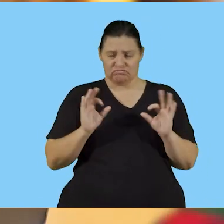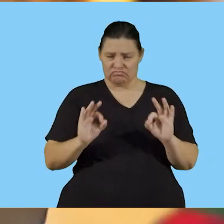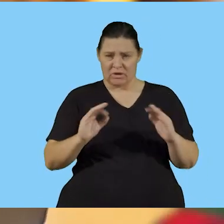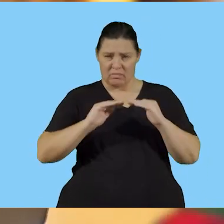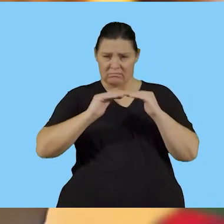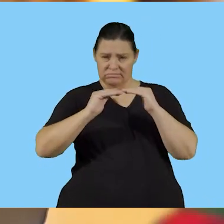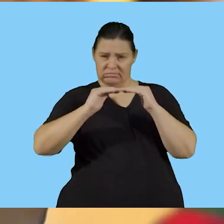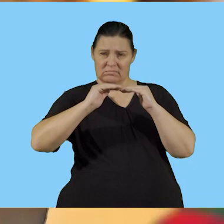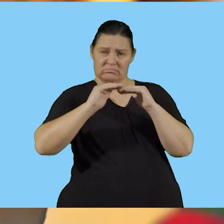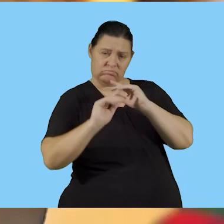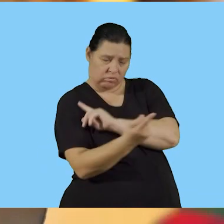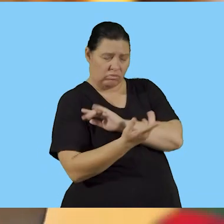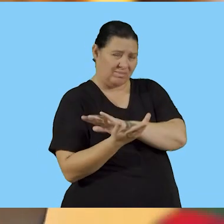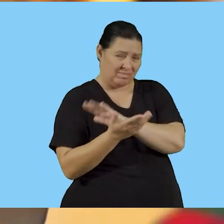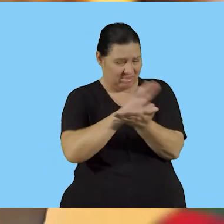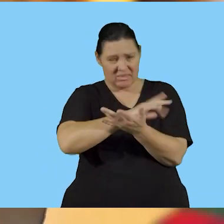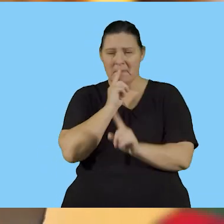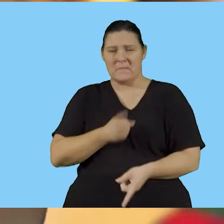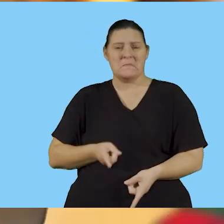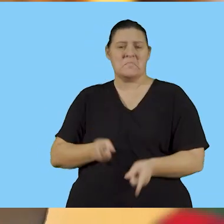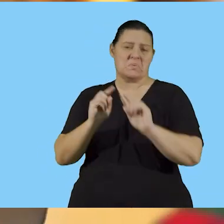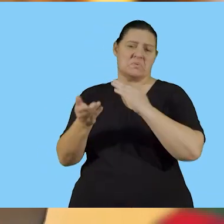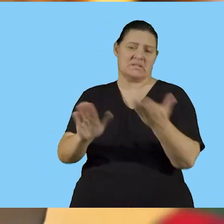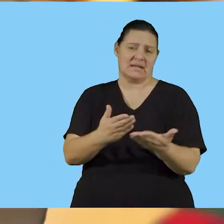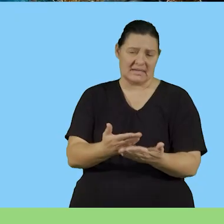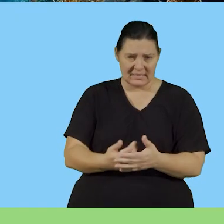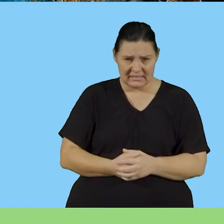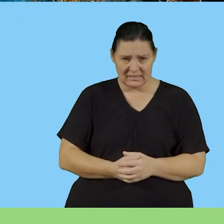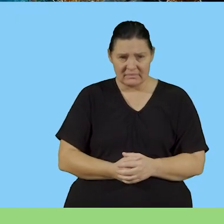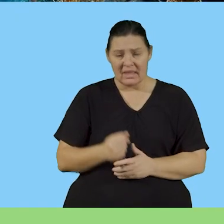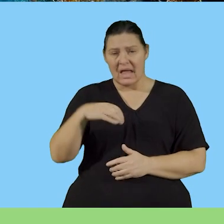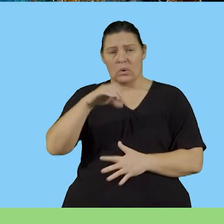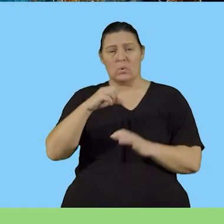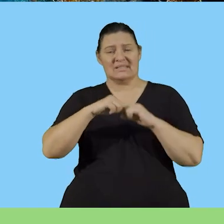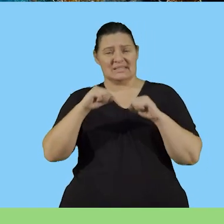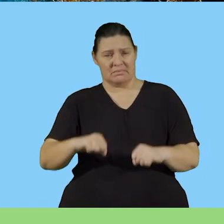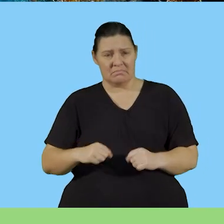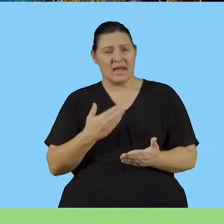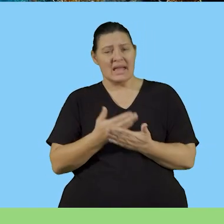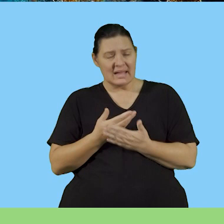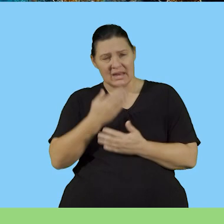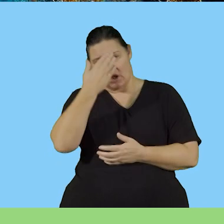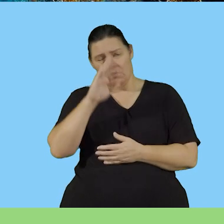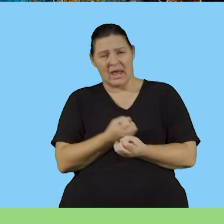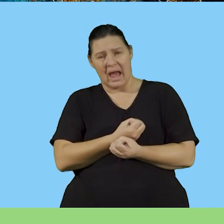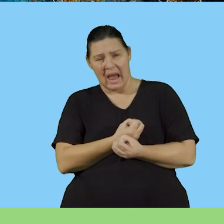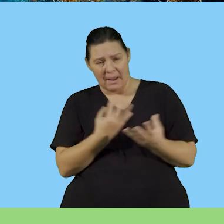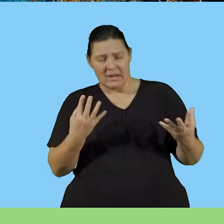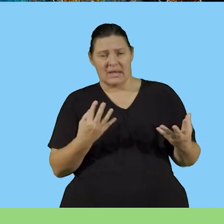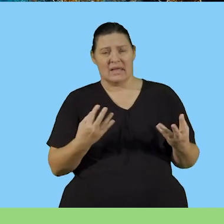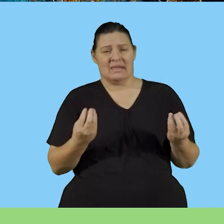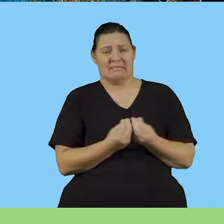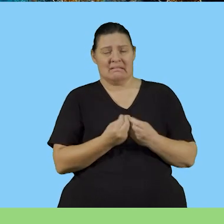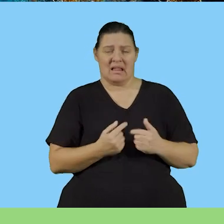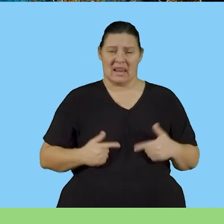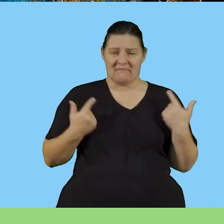then all of these organisms could be in danger. An ecosystem can only accommodate as many